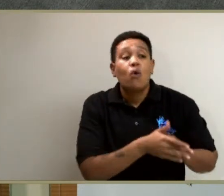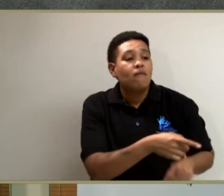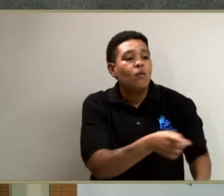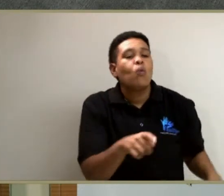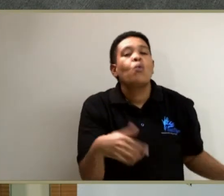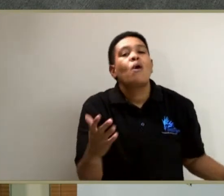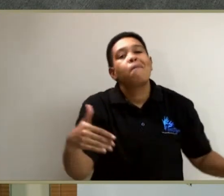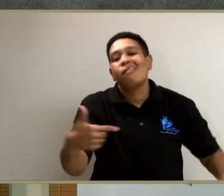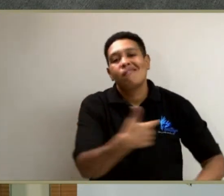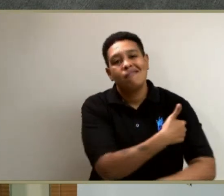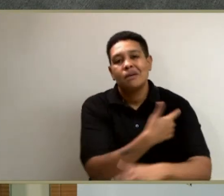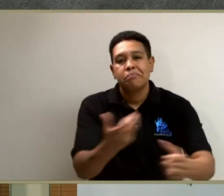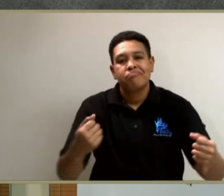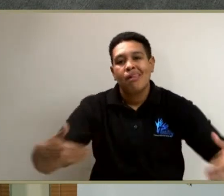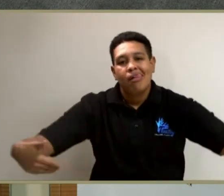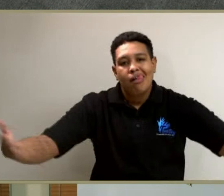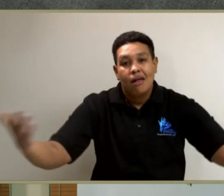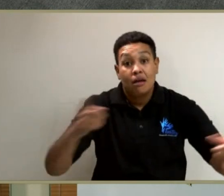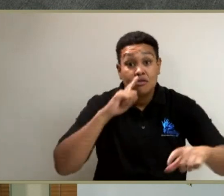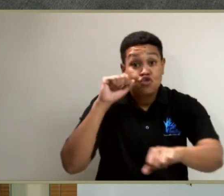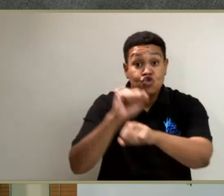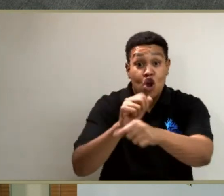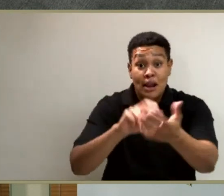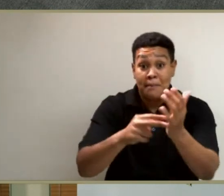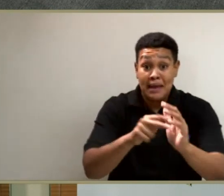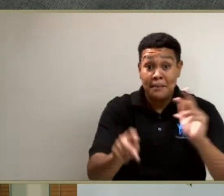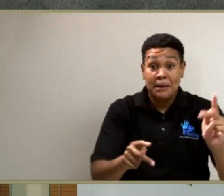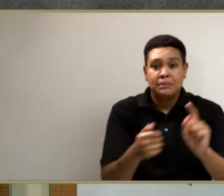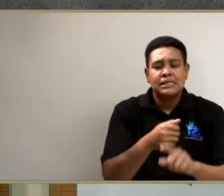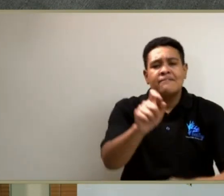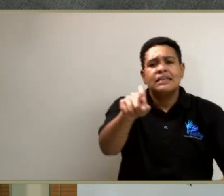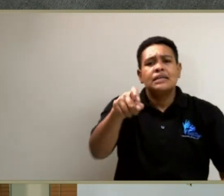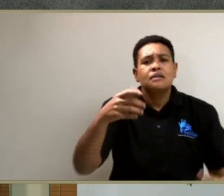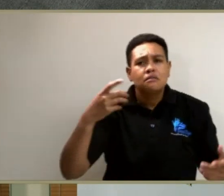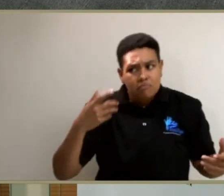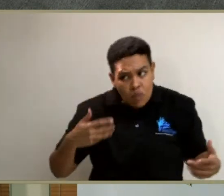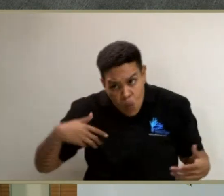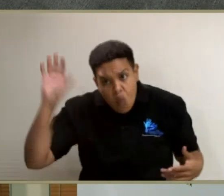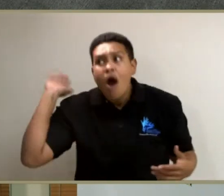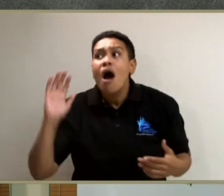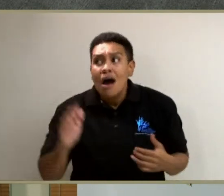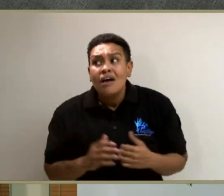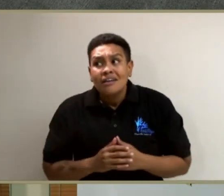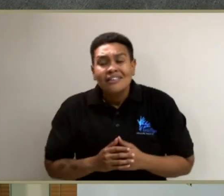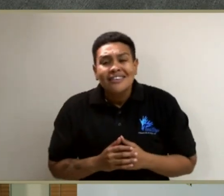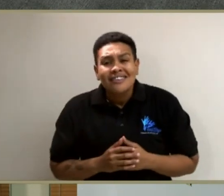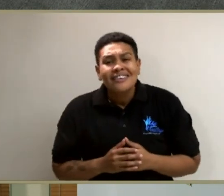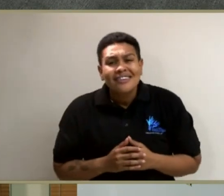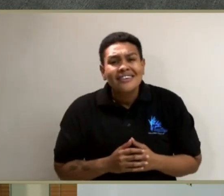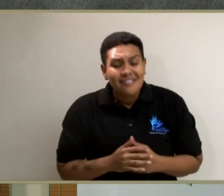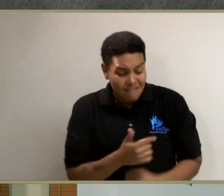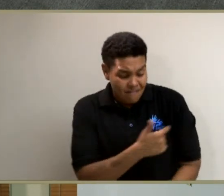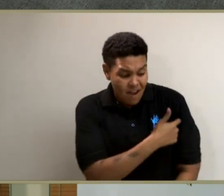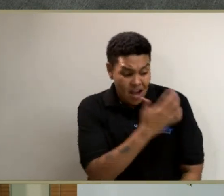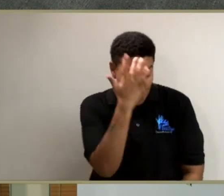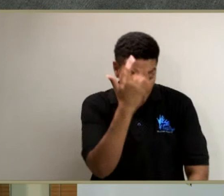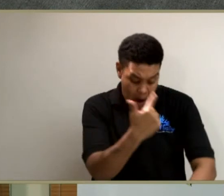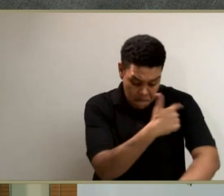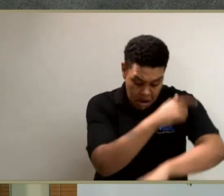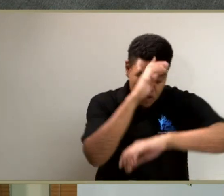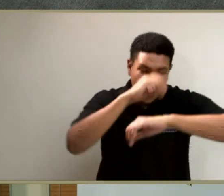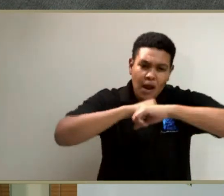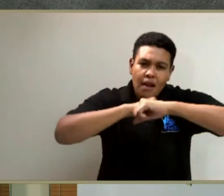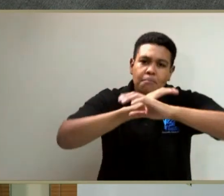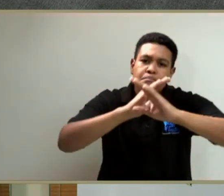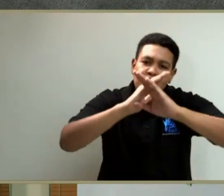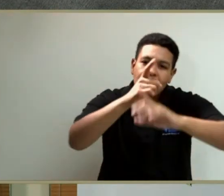unvaccinated. And this certainly means that persons need to get vaccinated because the vaccination will